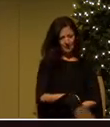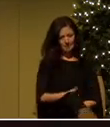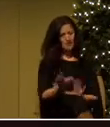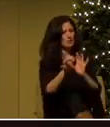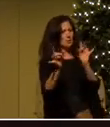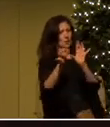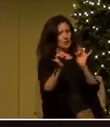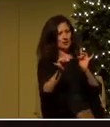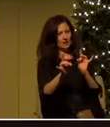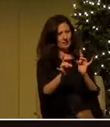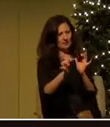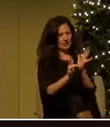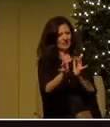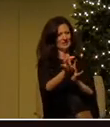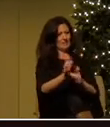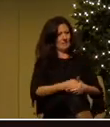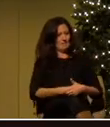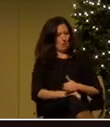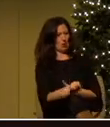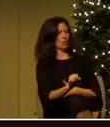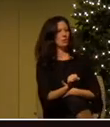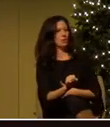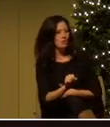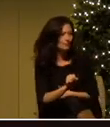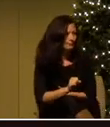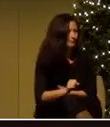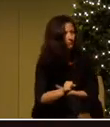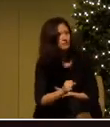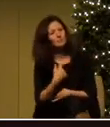the birth of Jesus. Let me read it to you.